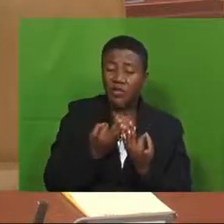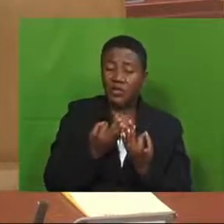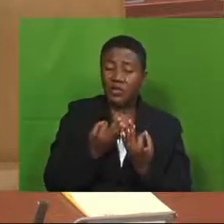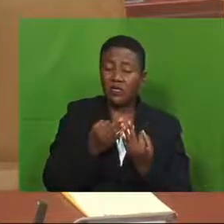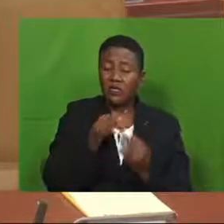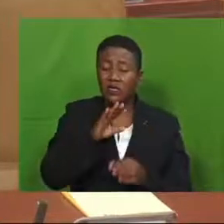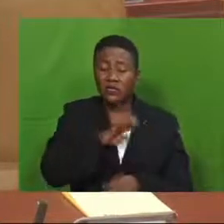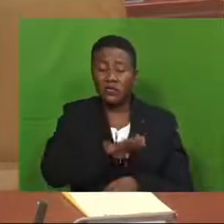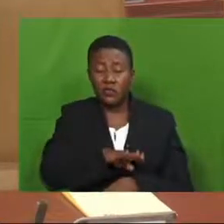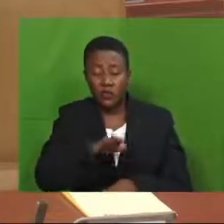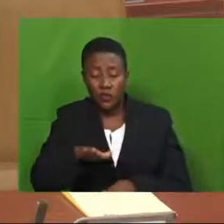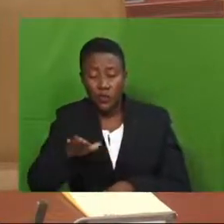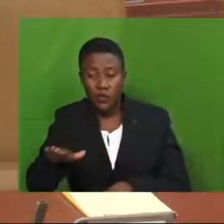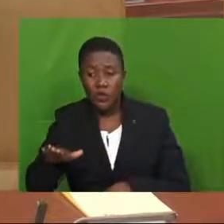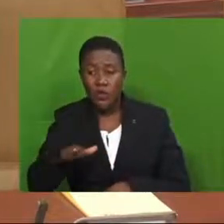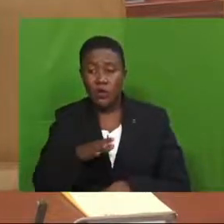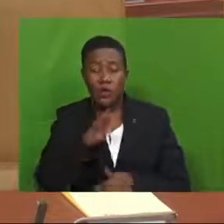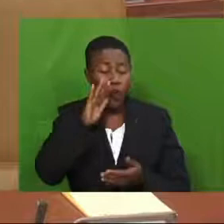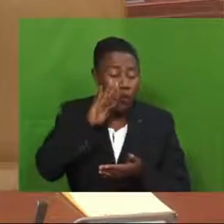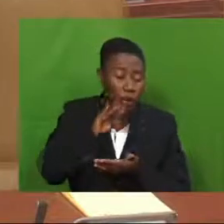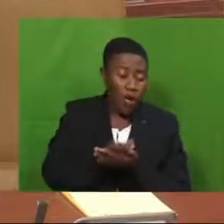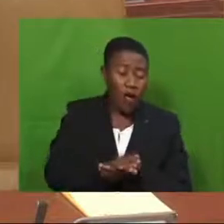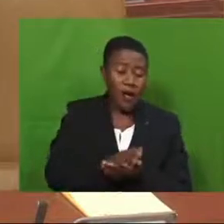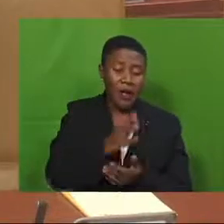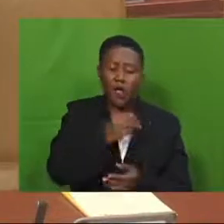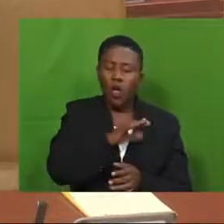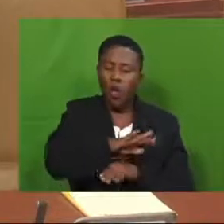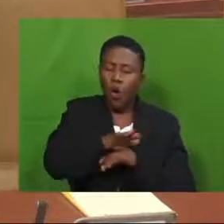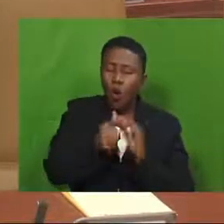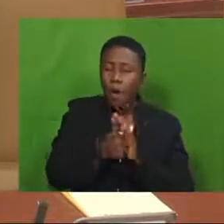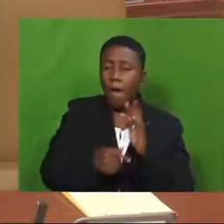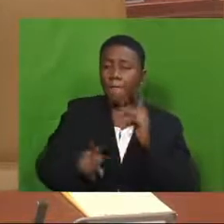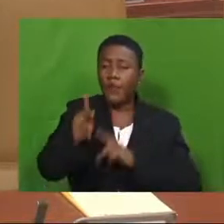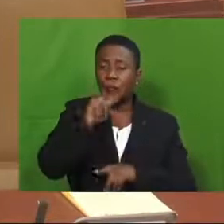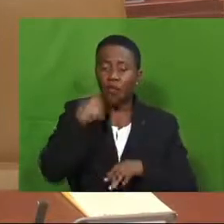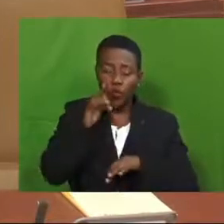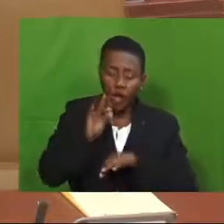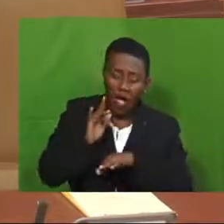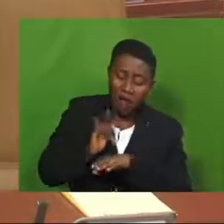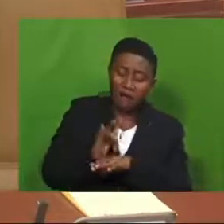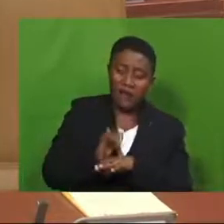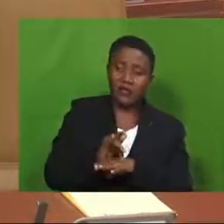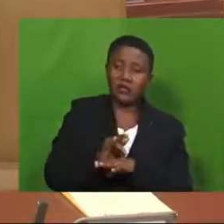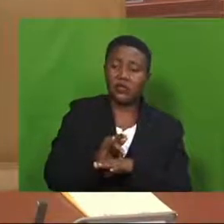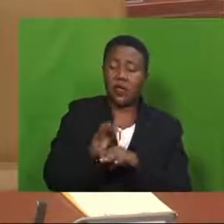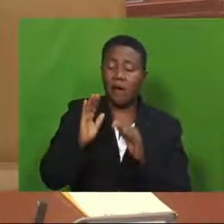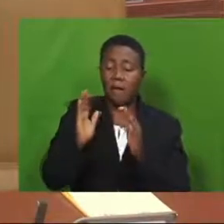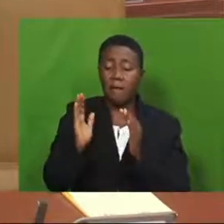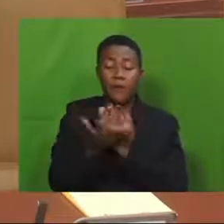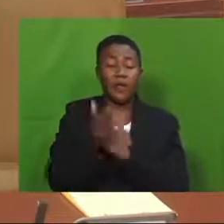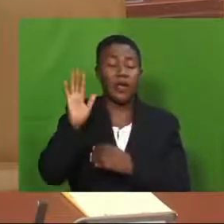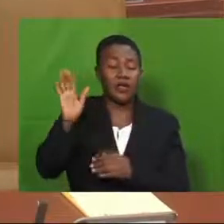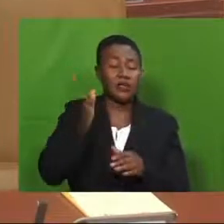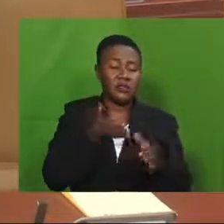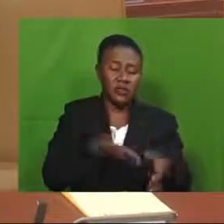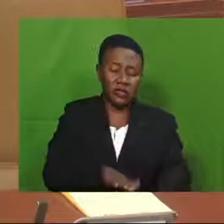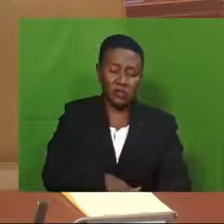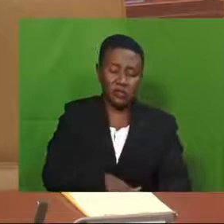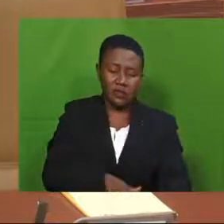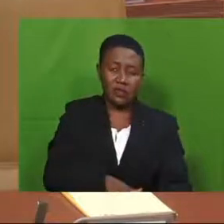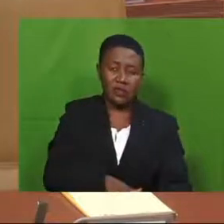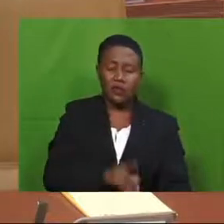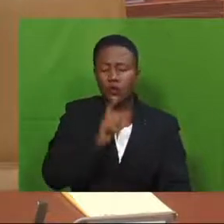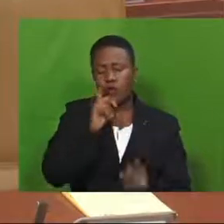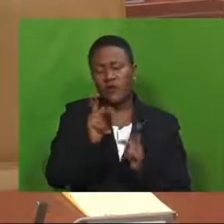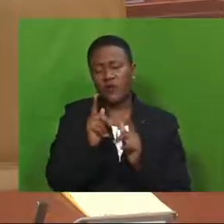Neo, and all the people who were so deeply in touch with him. Mr. Speaker, it is a great